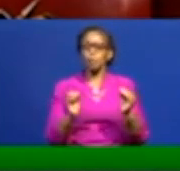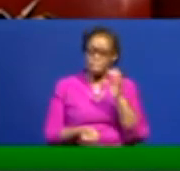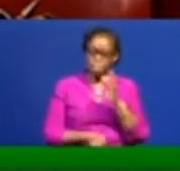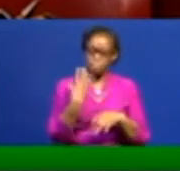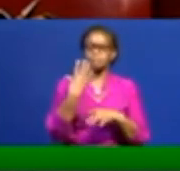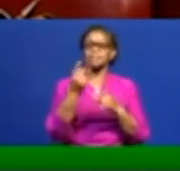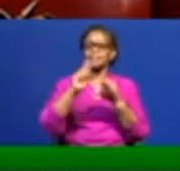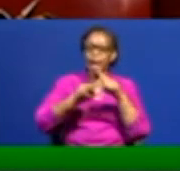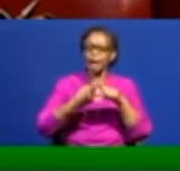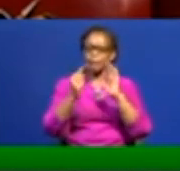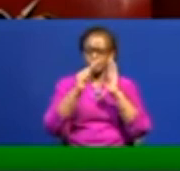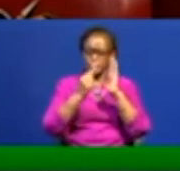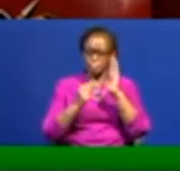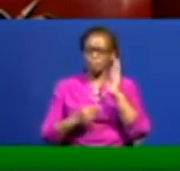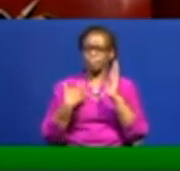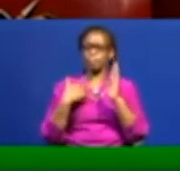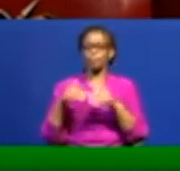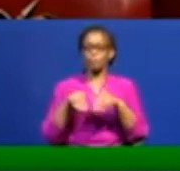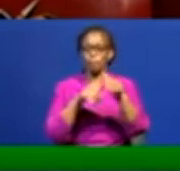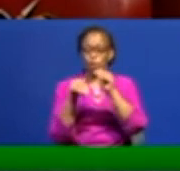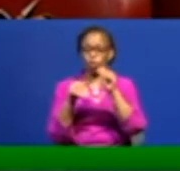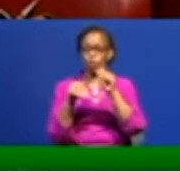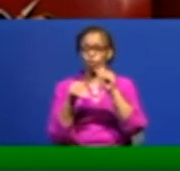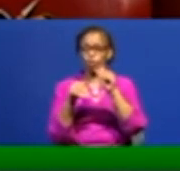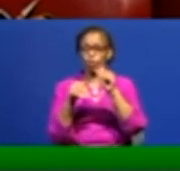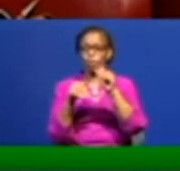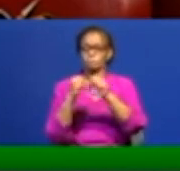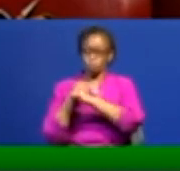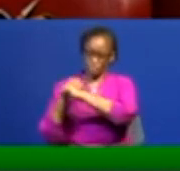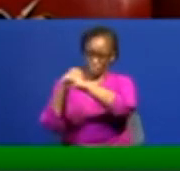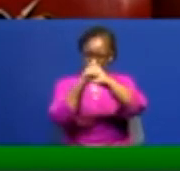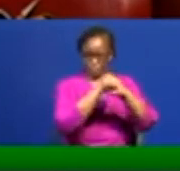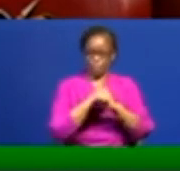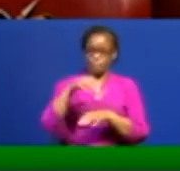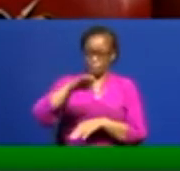There are always people out there moving in the cemeteries, protecting the cemeteries.